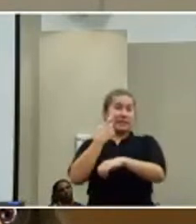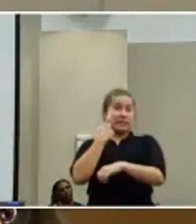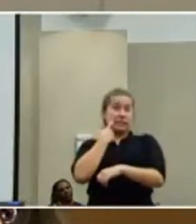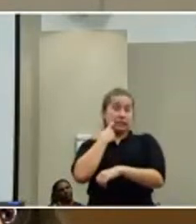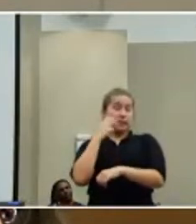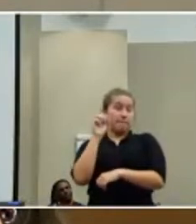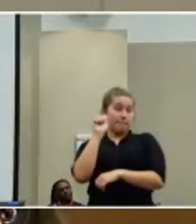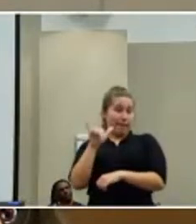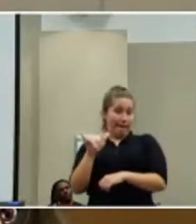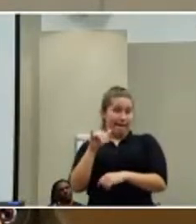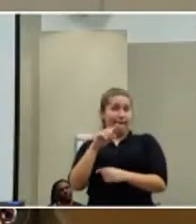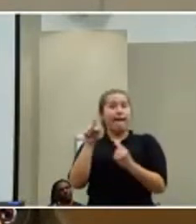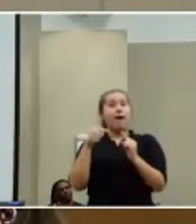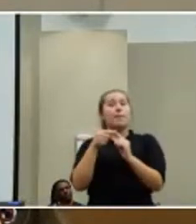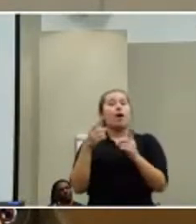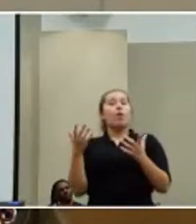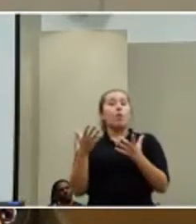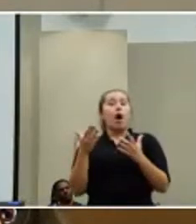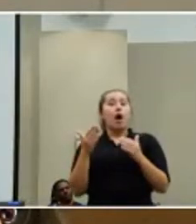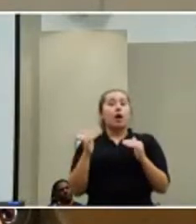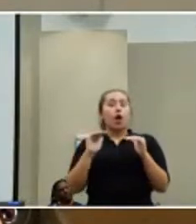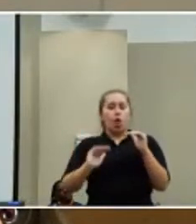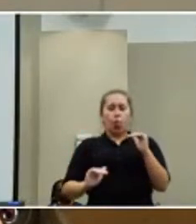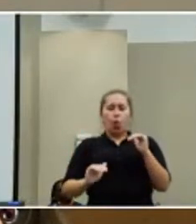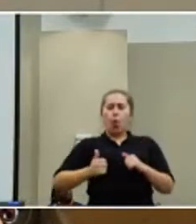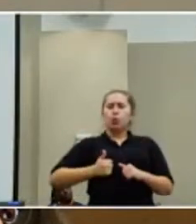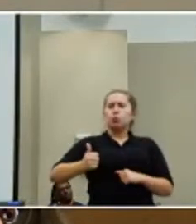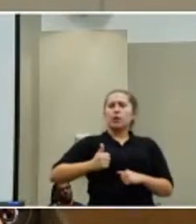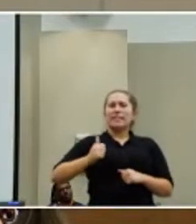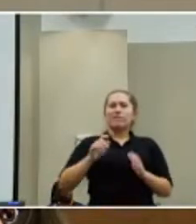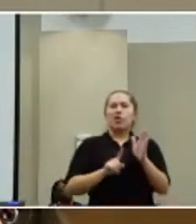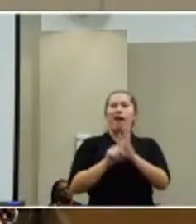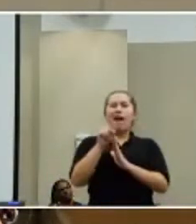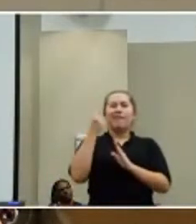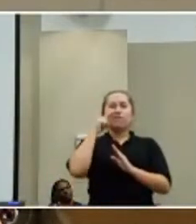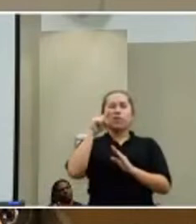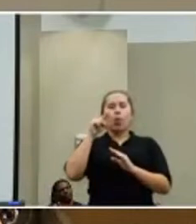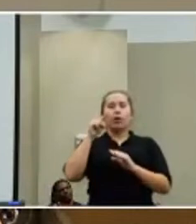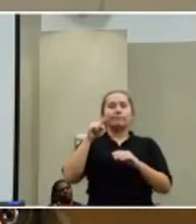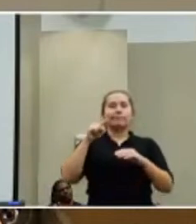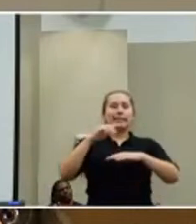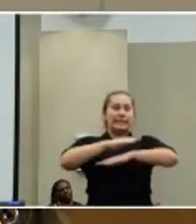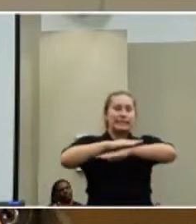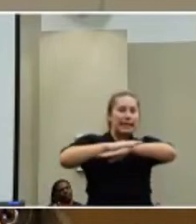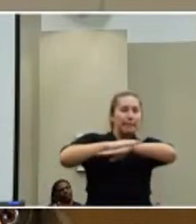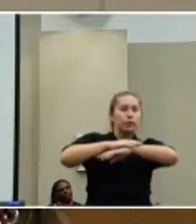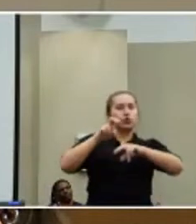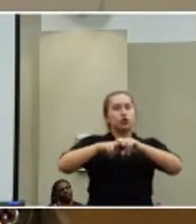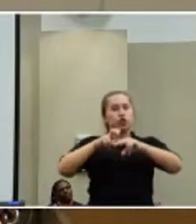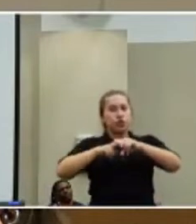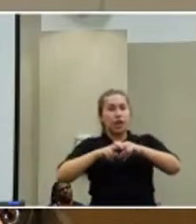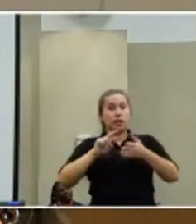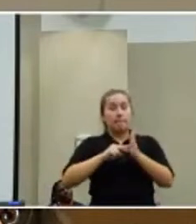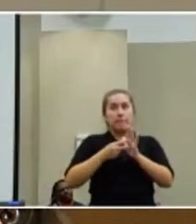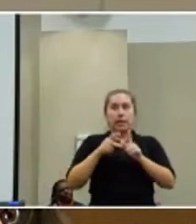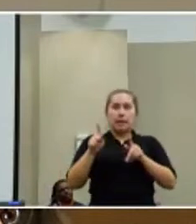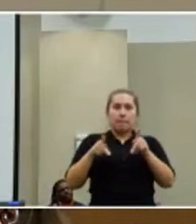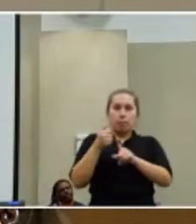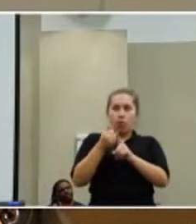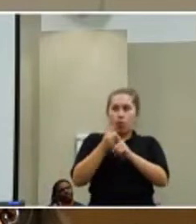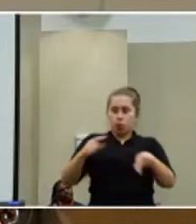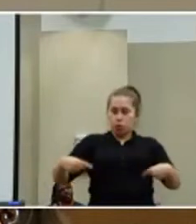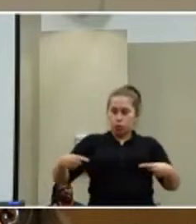year concerns the low transfer height for examination tables and chairs, so that people in wheelchairs can safely